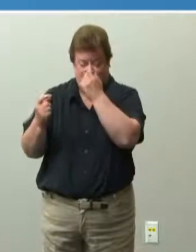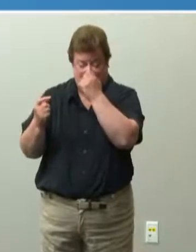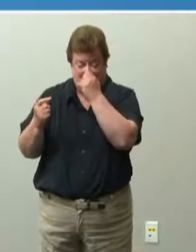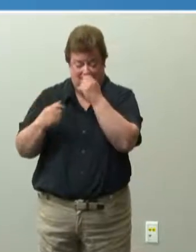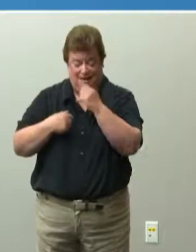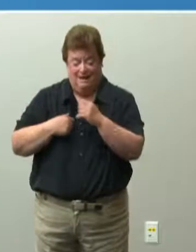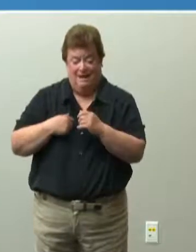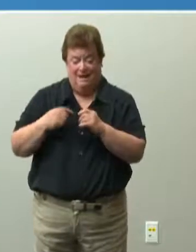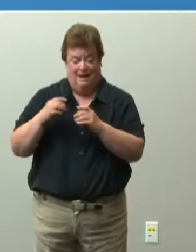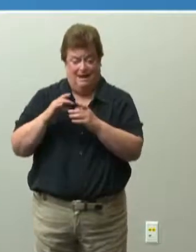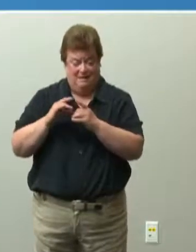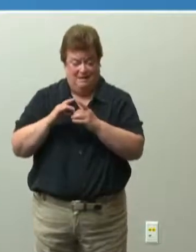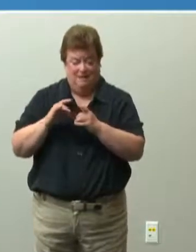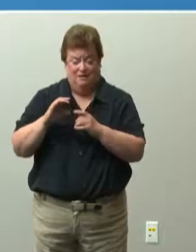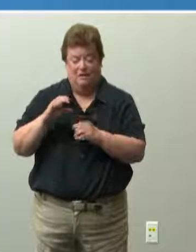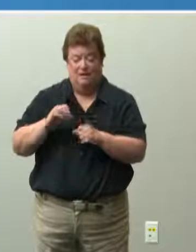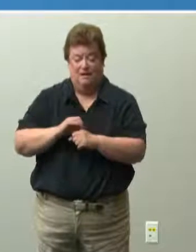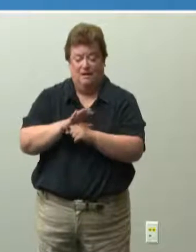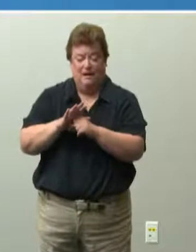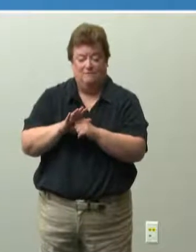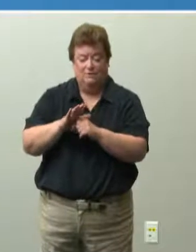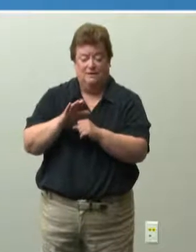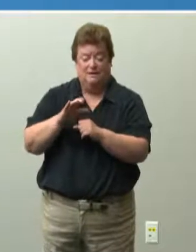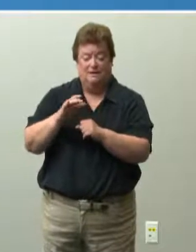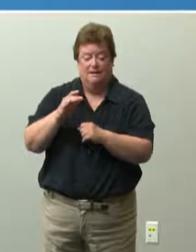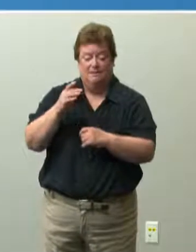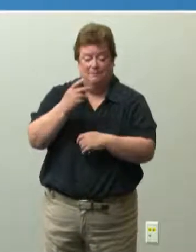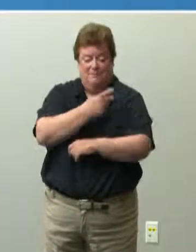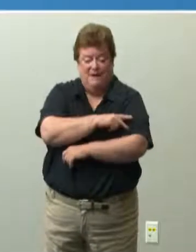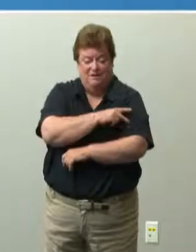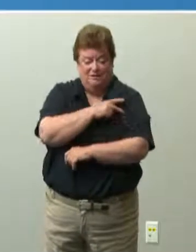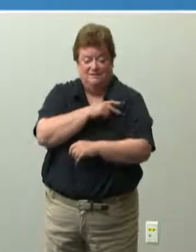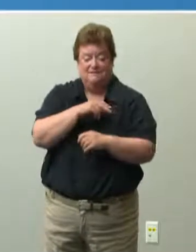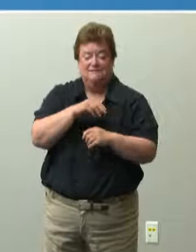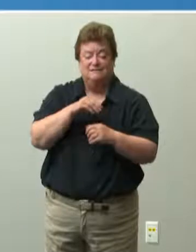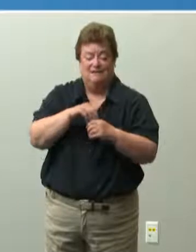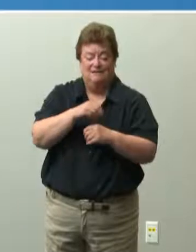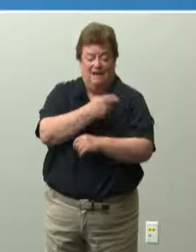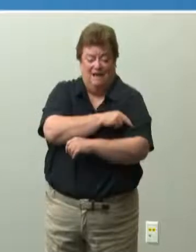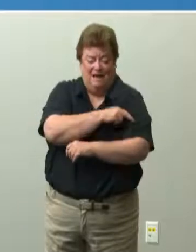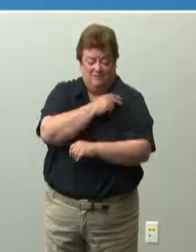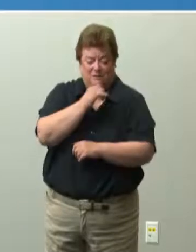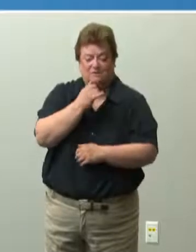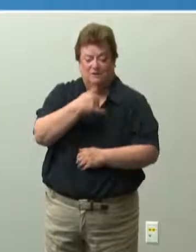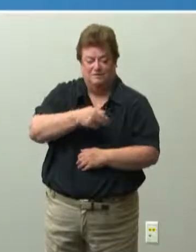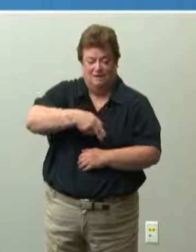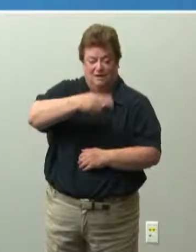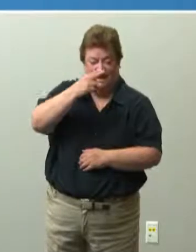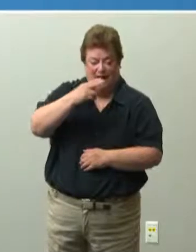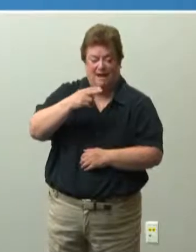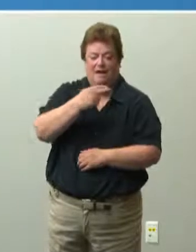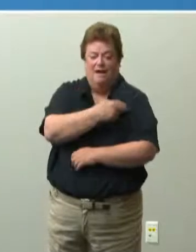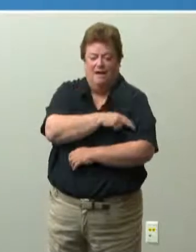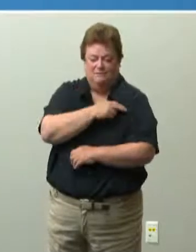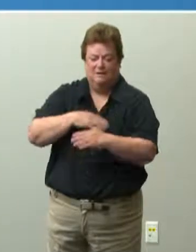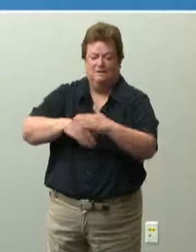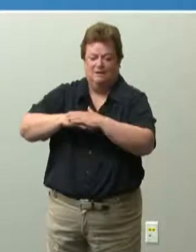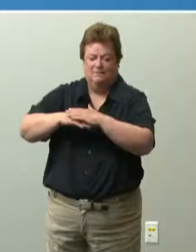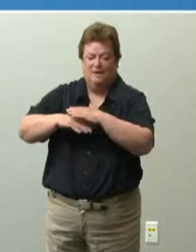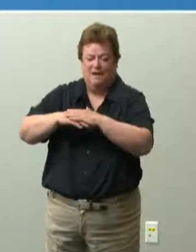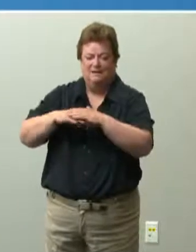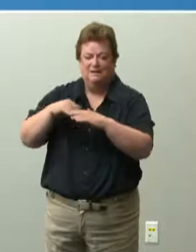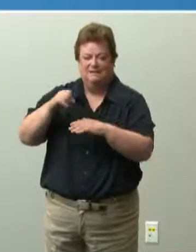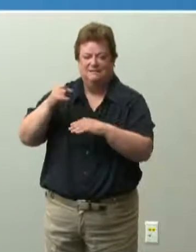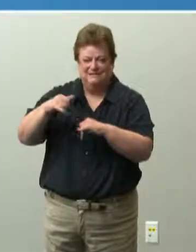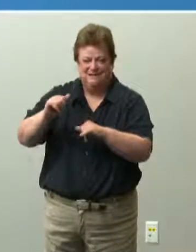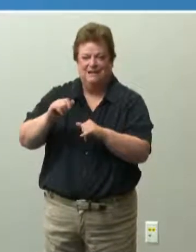number of COVID-19 patients hospitalized locally remains high, and hospital capacity continues to be a serious